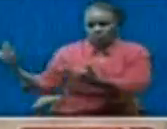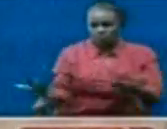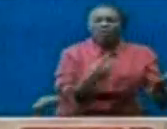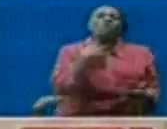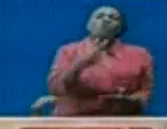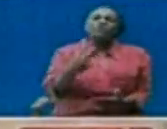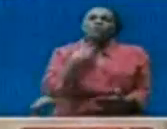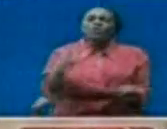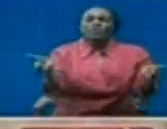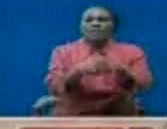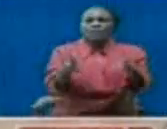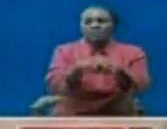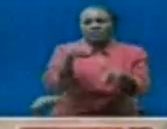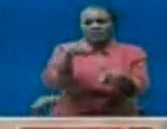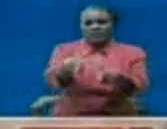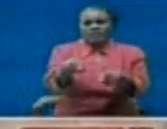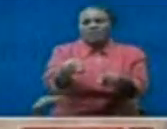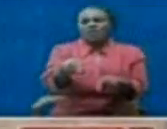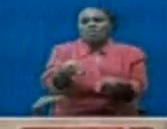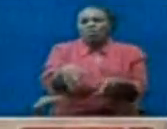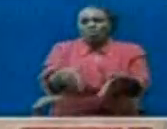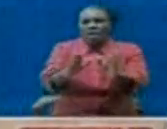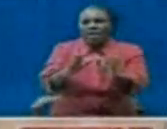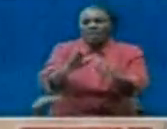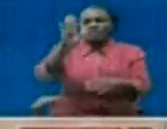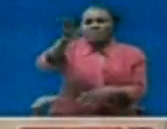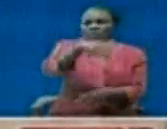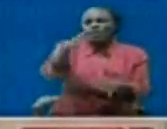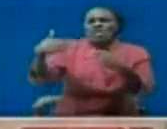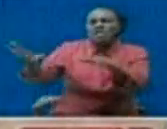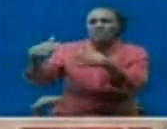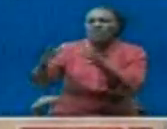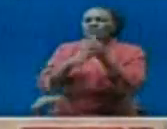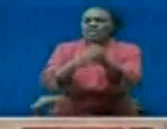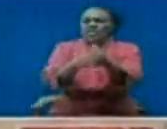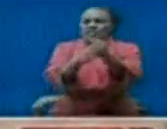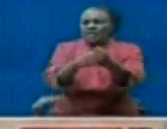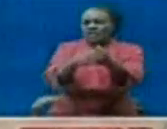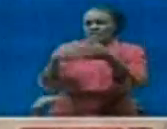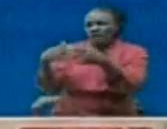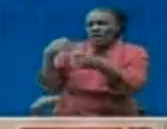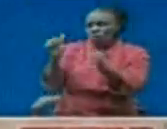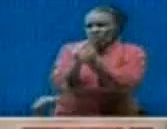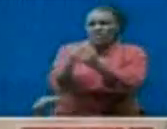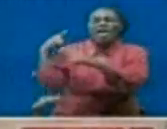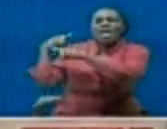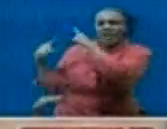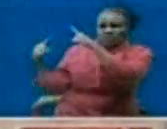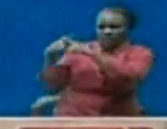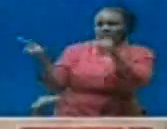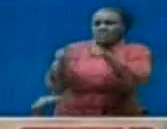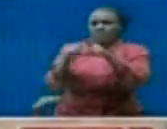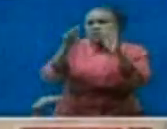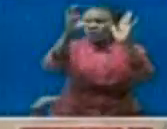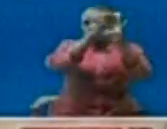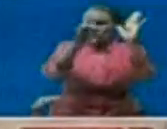voices like that. If you say you're going to use the format of parliament, if you leave voices of leaders with experience and with constitutions and